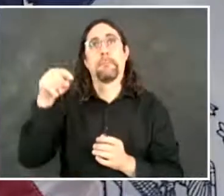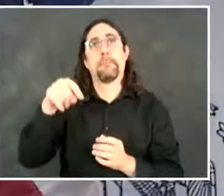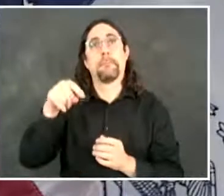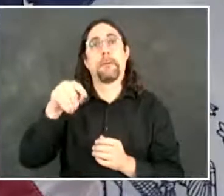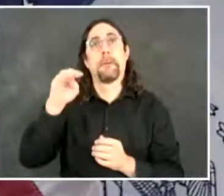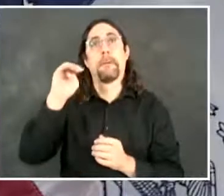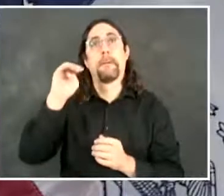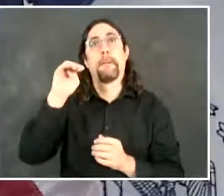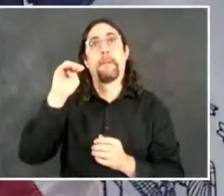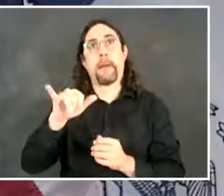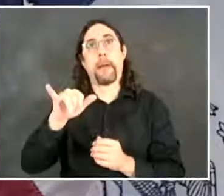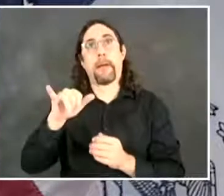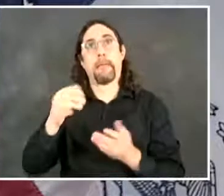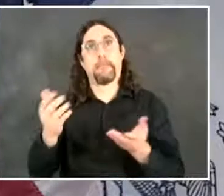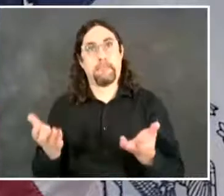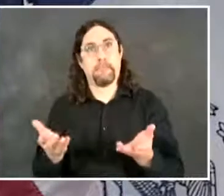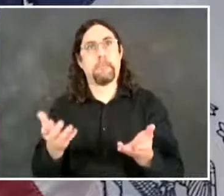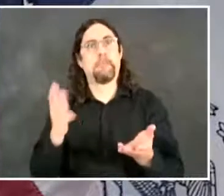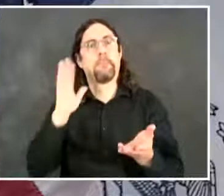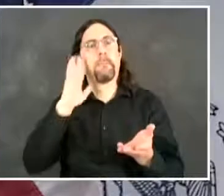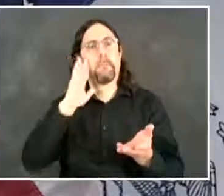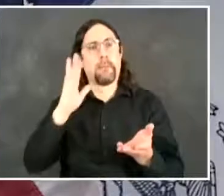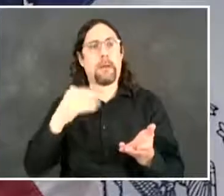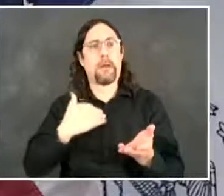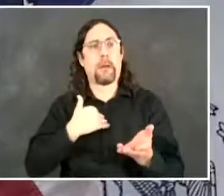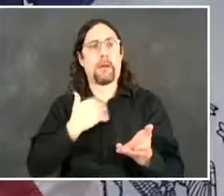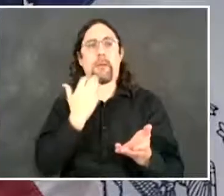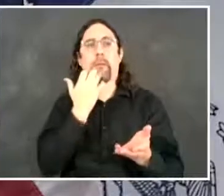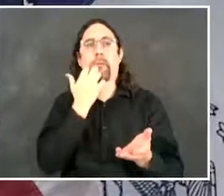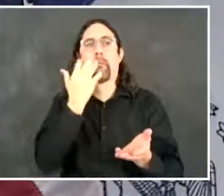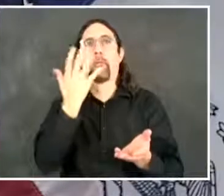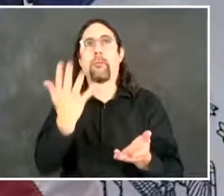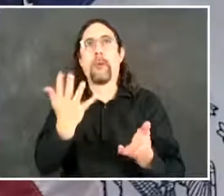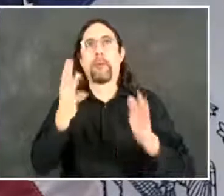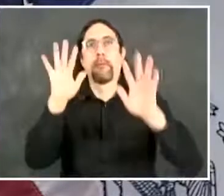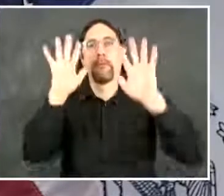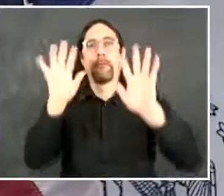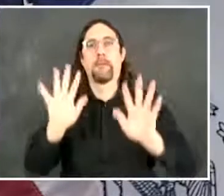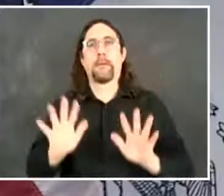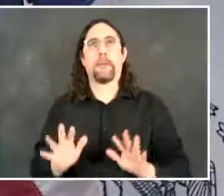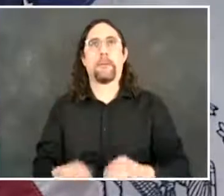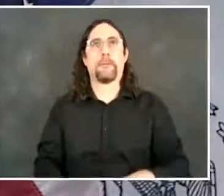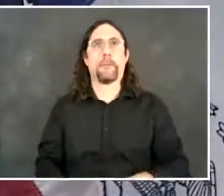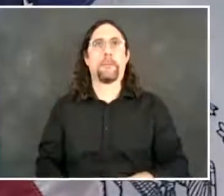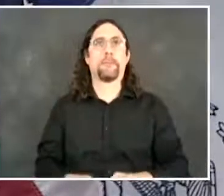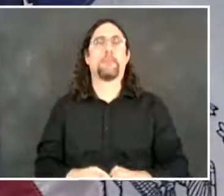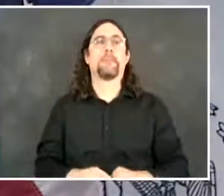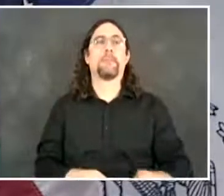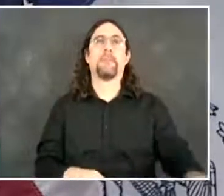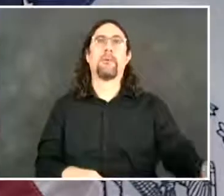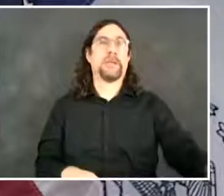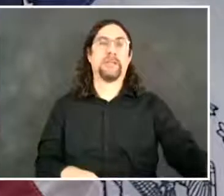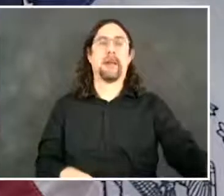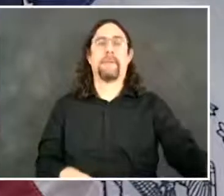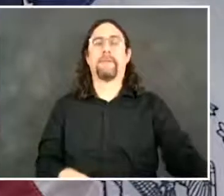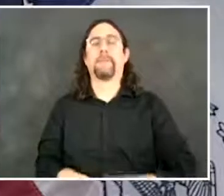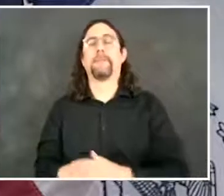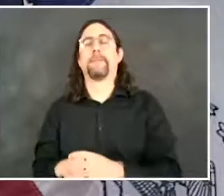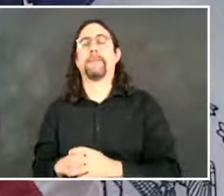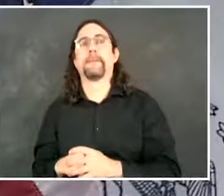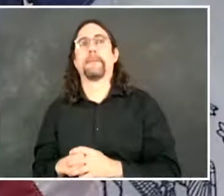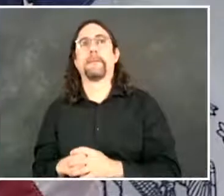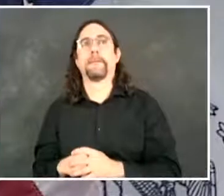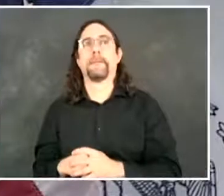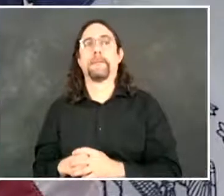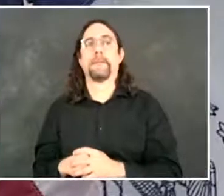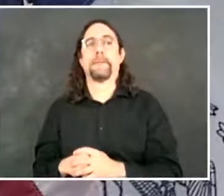this weekend. We all are noting that the weather reports are talking about temperatures in the 70s, so the spring fever, we're